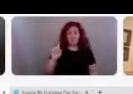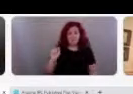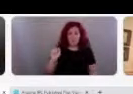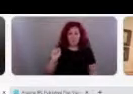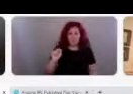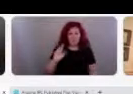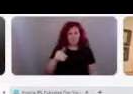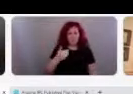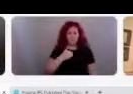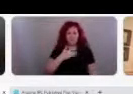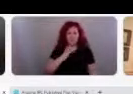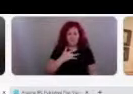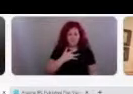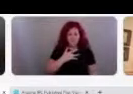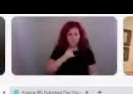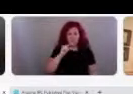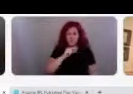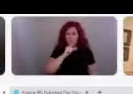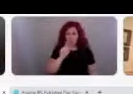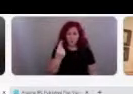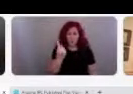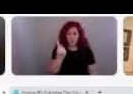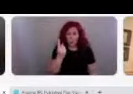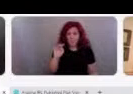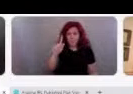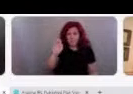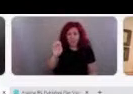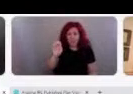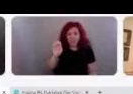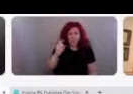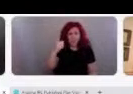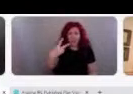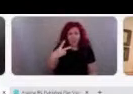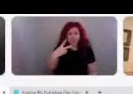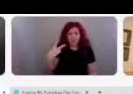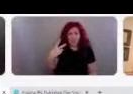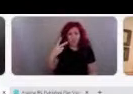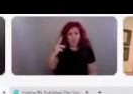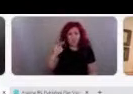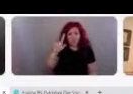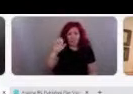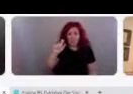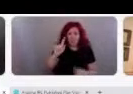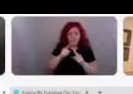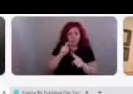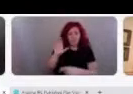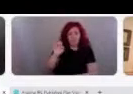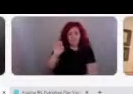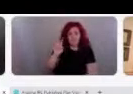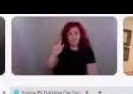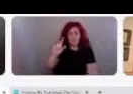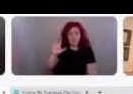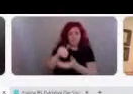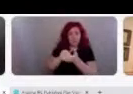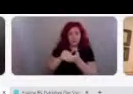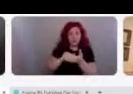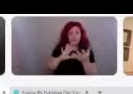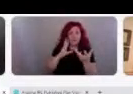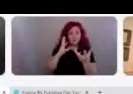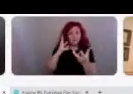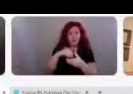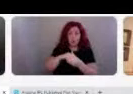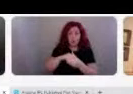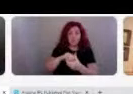which is kind of the heart and soul that is only about a mile and a half or two miles from our our civic center plaza which contains our city hall police